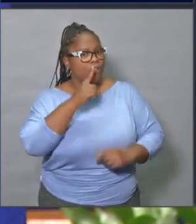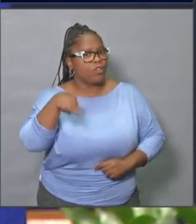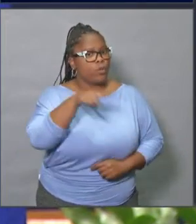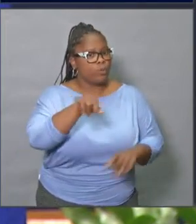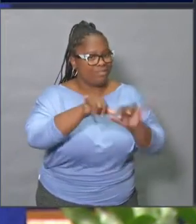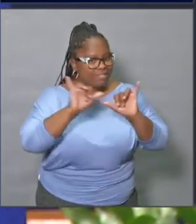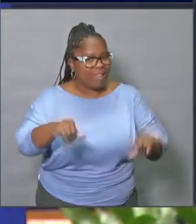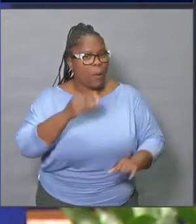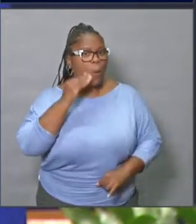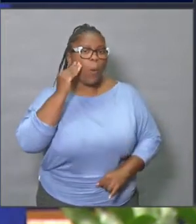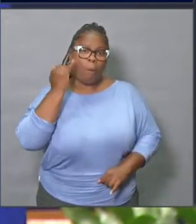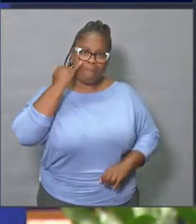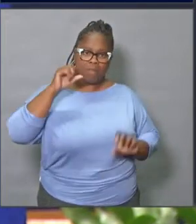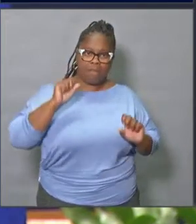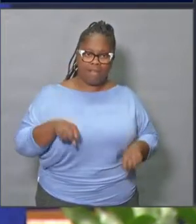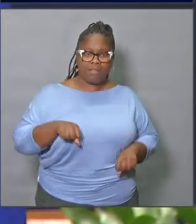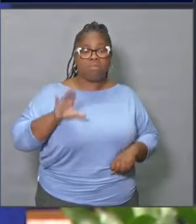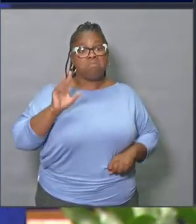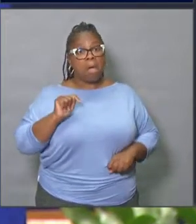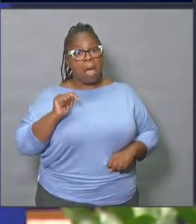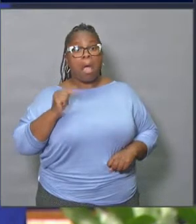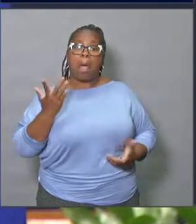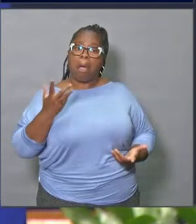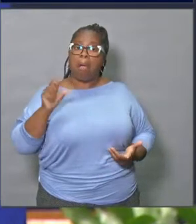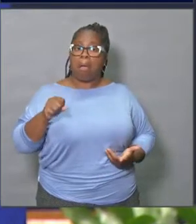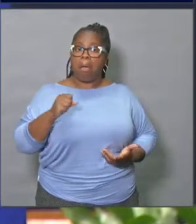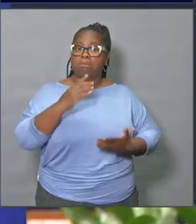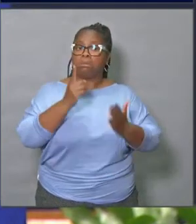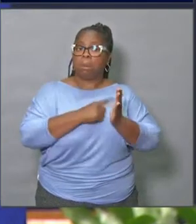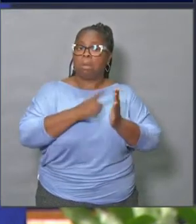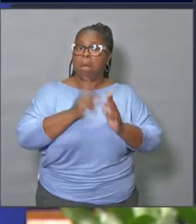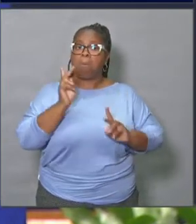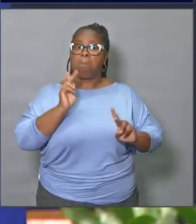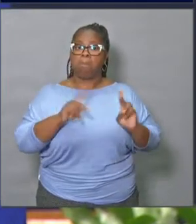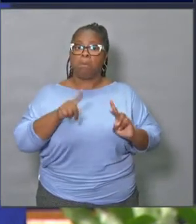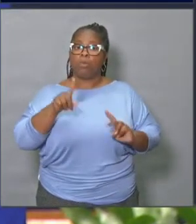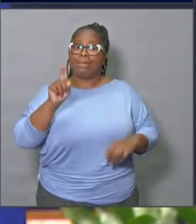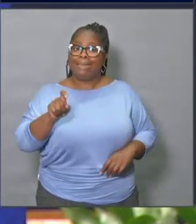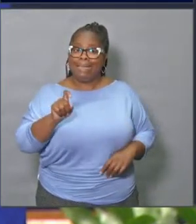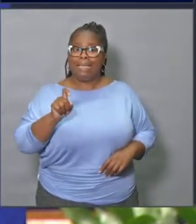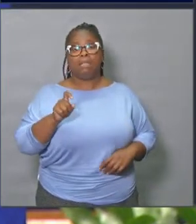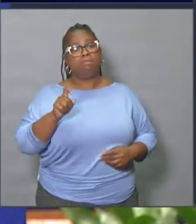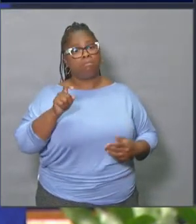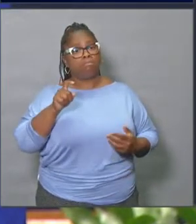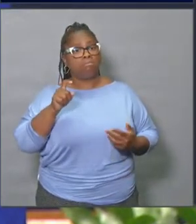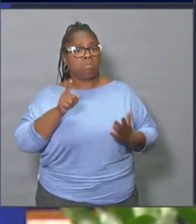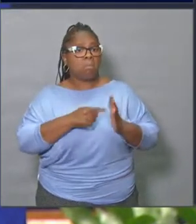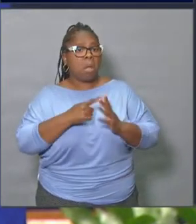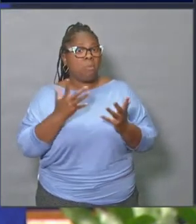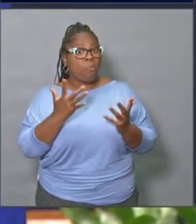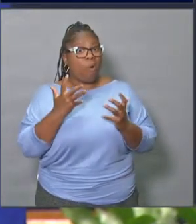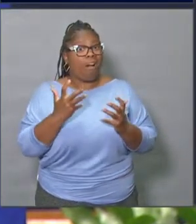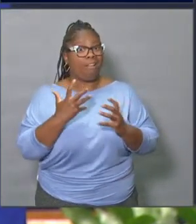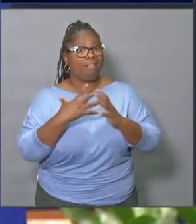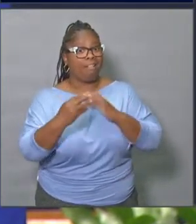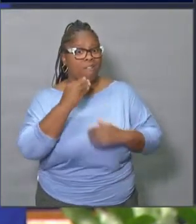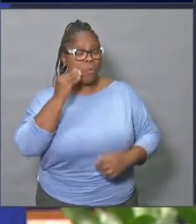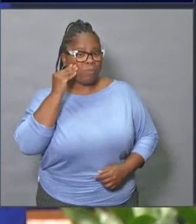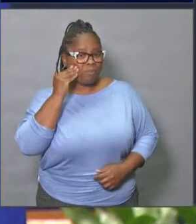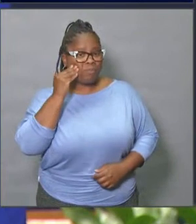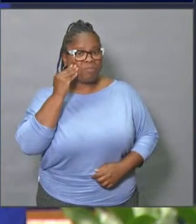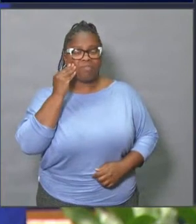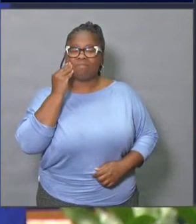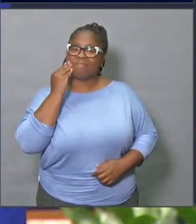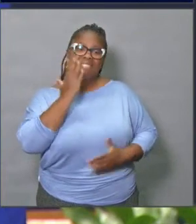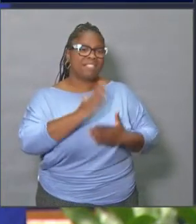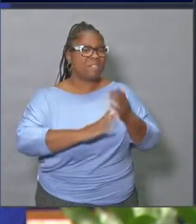as possible, there are good reasons why sometimes people need to or want to leave their home. Some people don't have